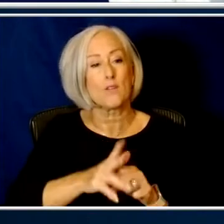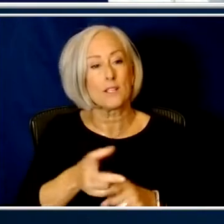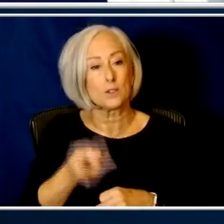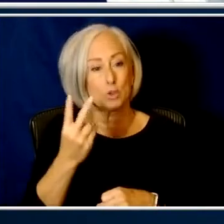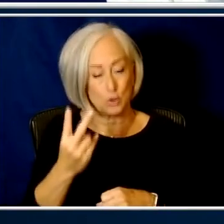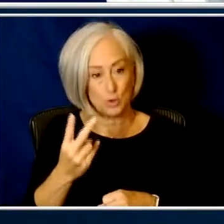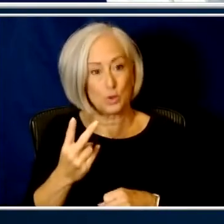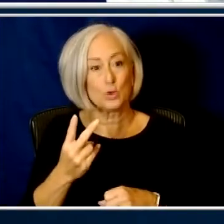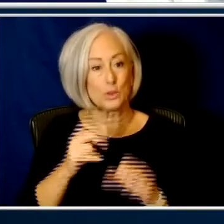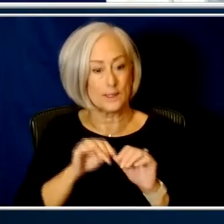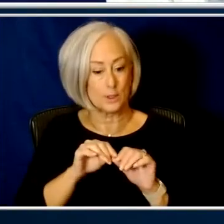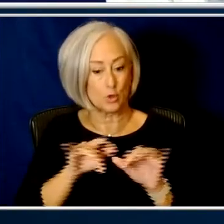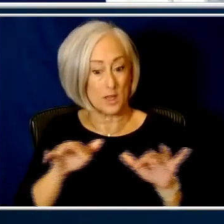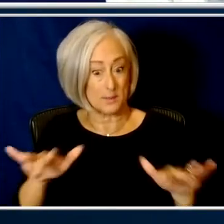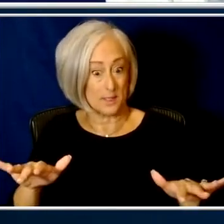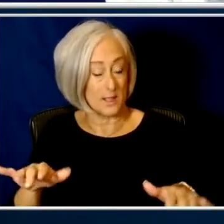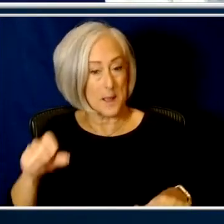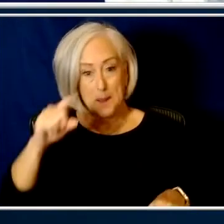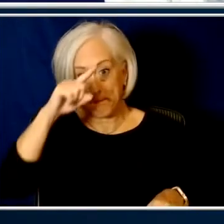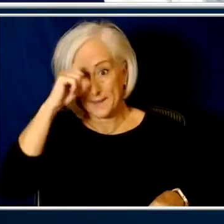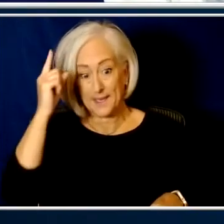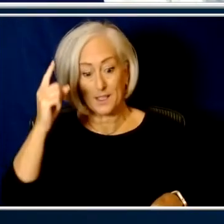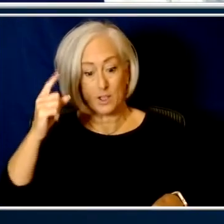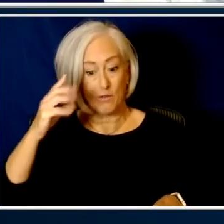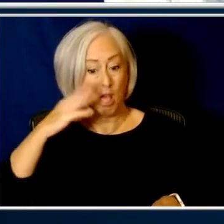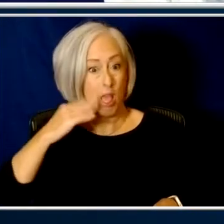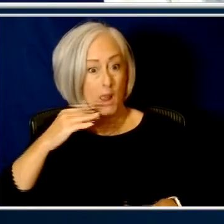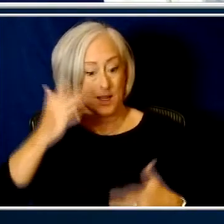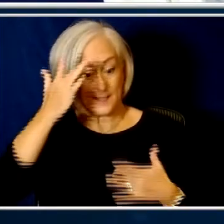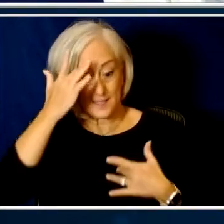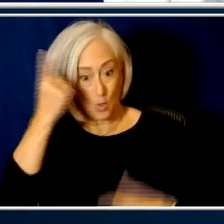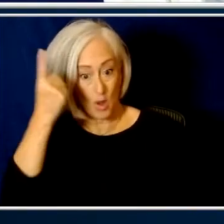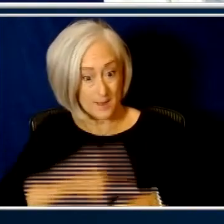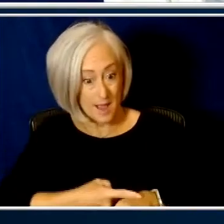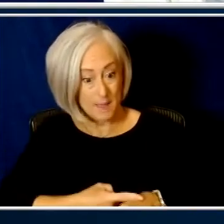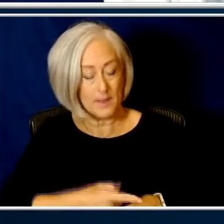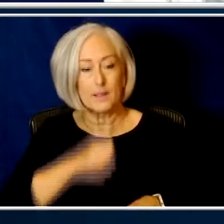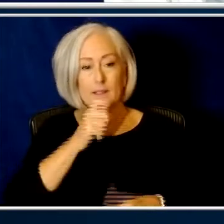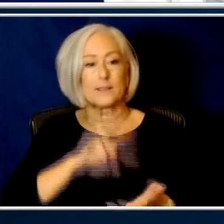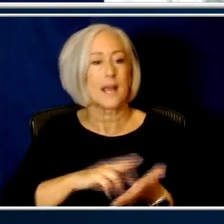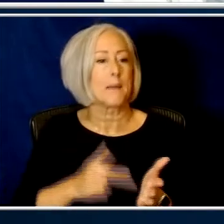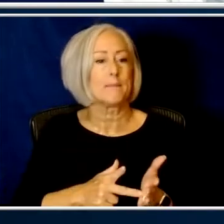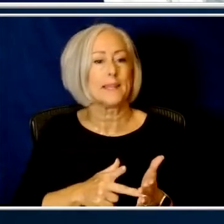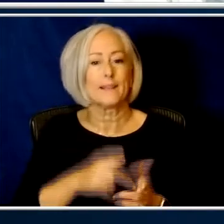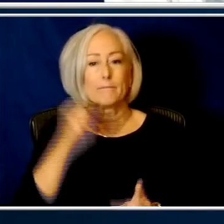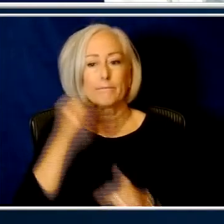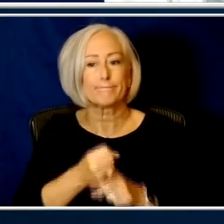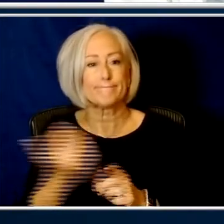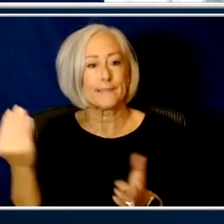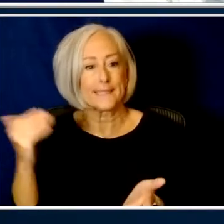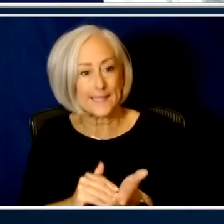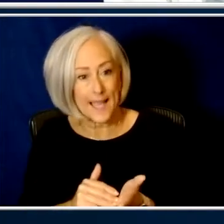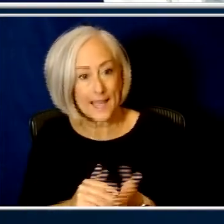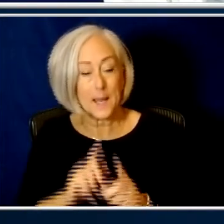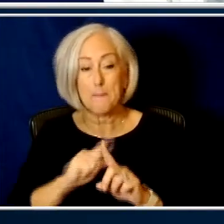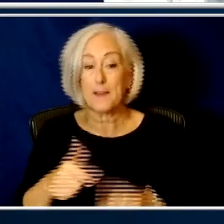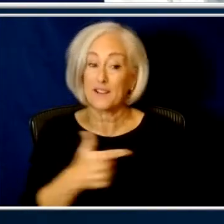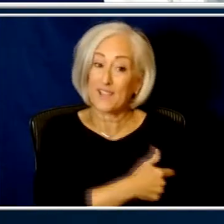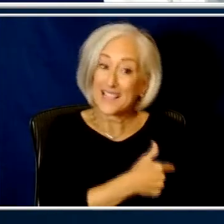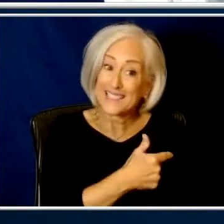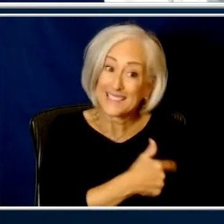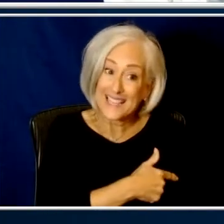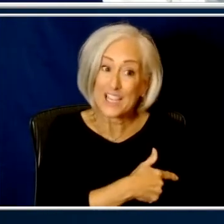Unfortunately, it doesn't necessarily pretend or tell you anything about your immune system other than, you know, if